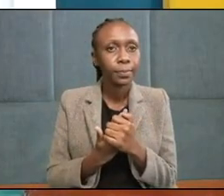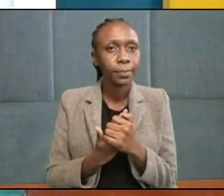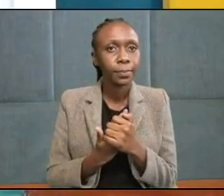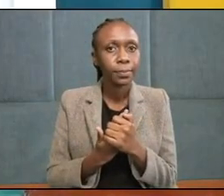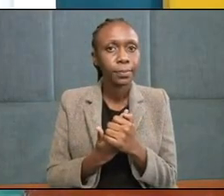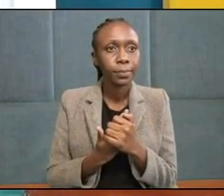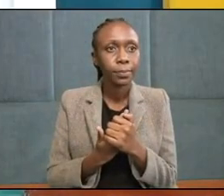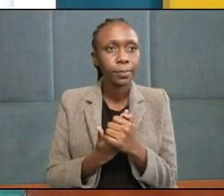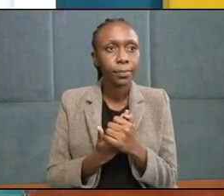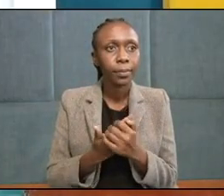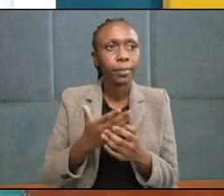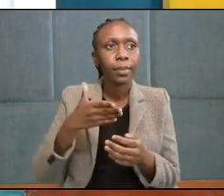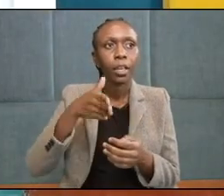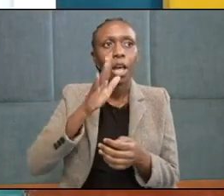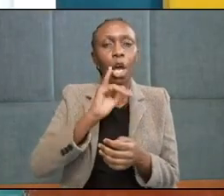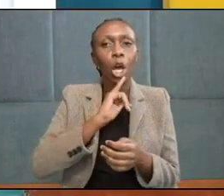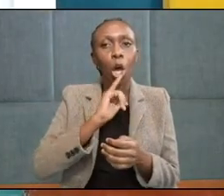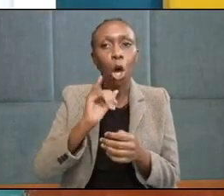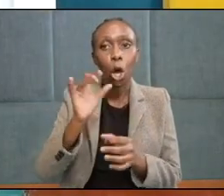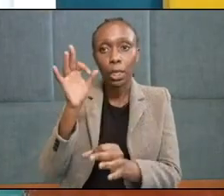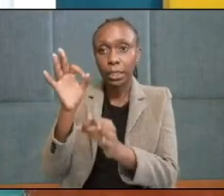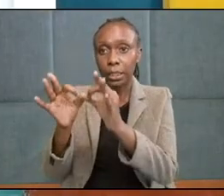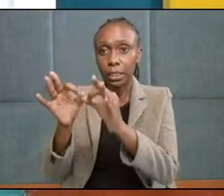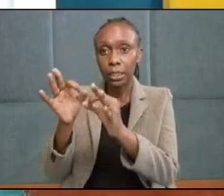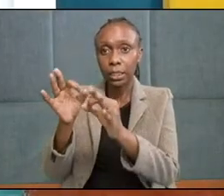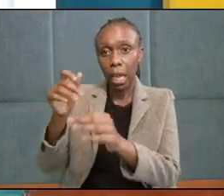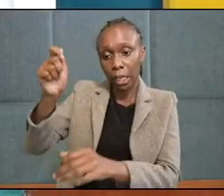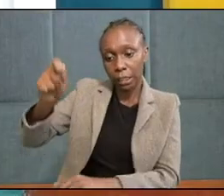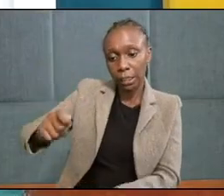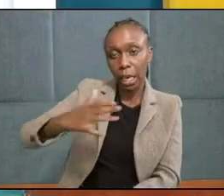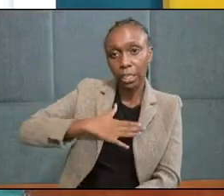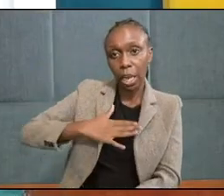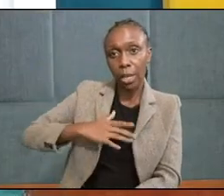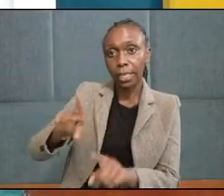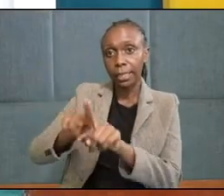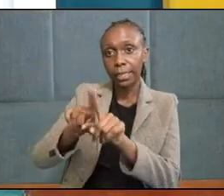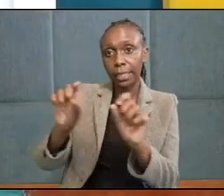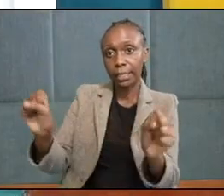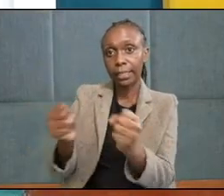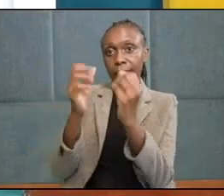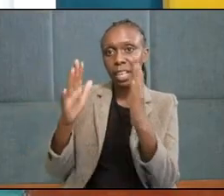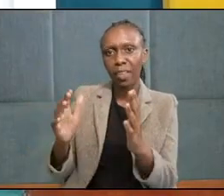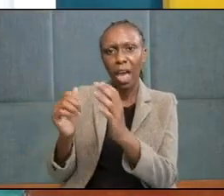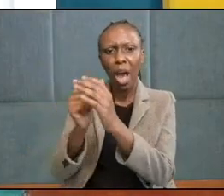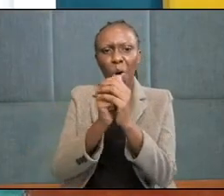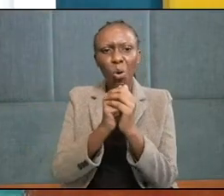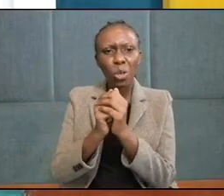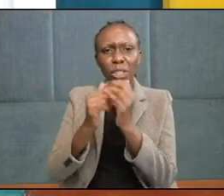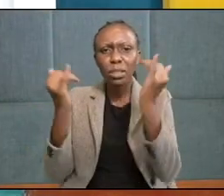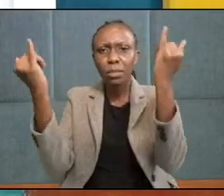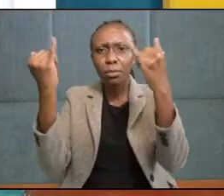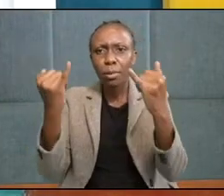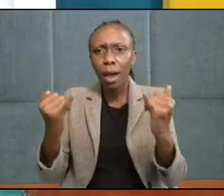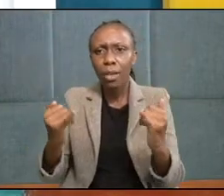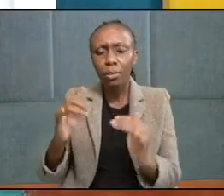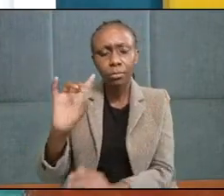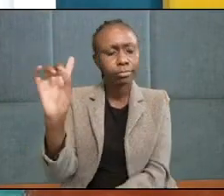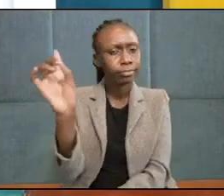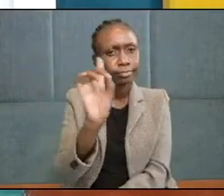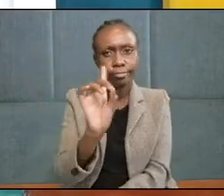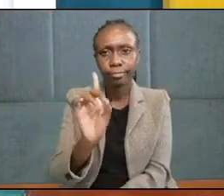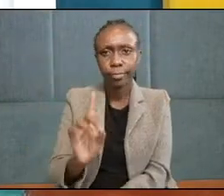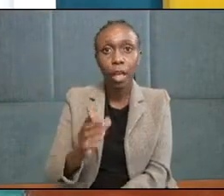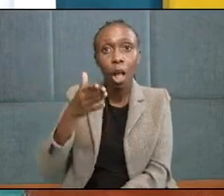That God is our judge and is also our rescuer, and that we should not worship idols. That God is